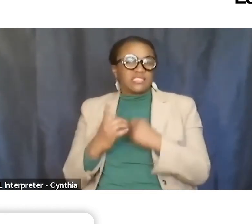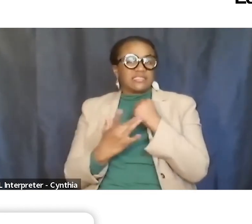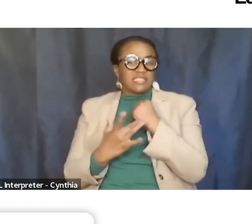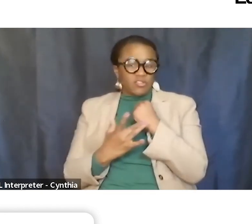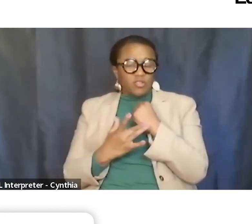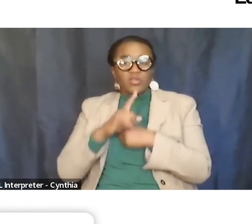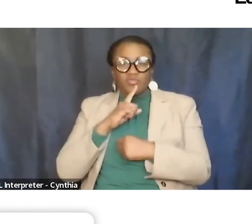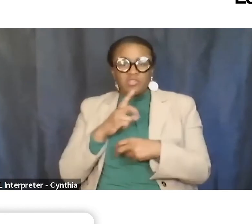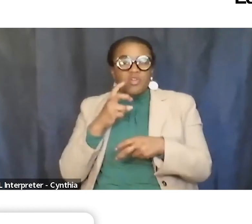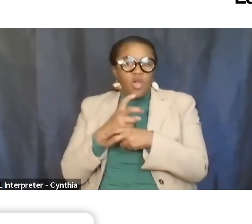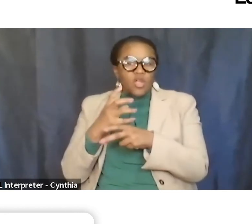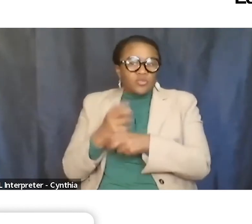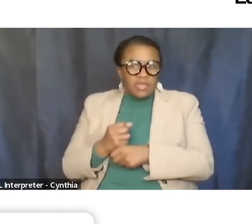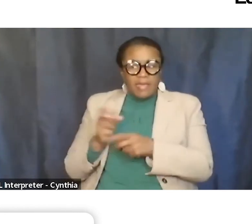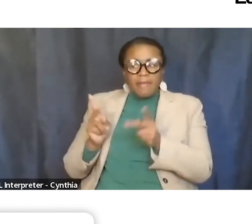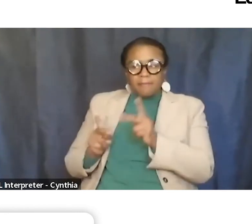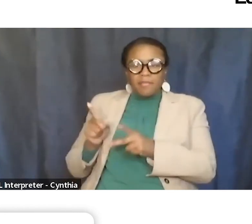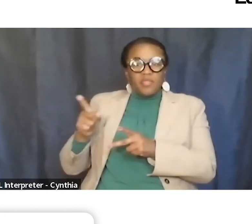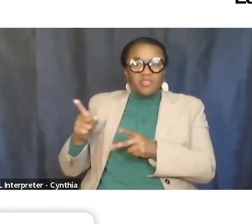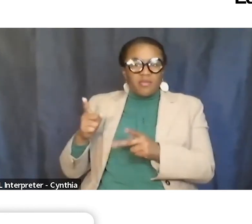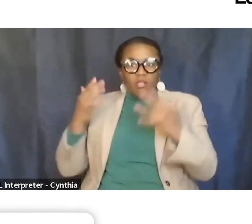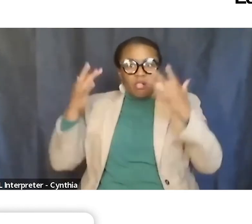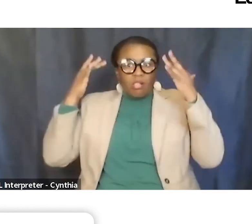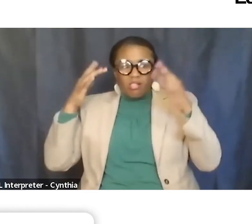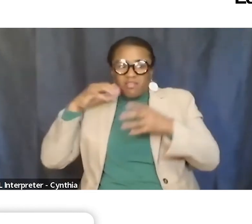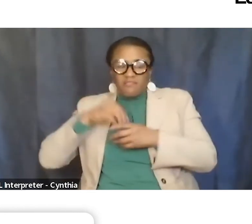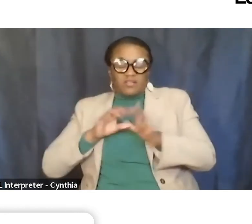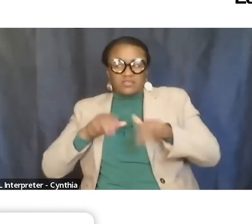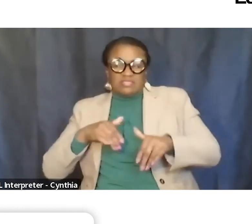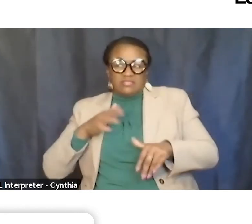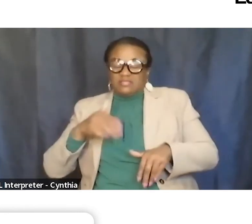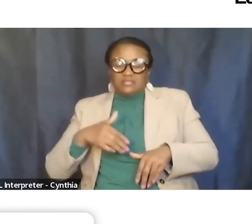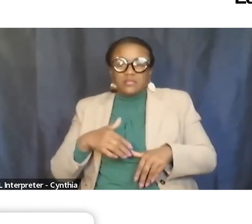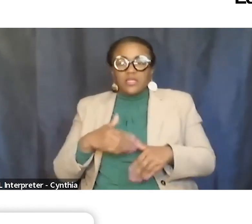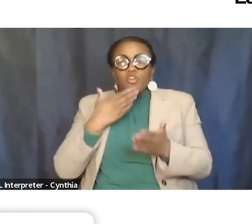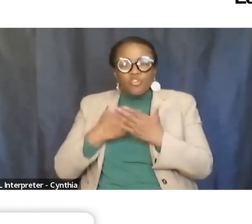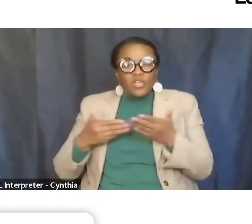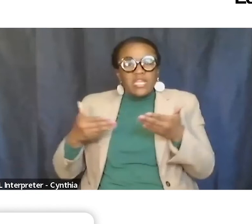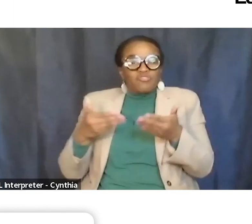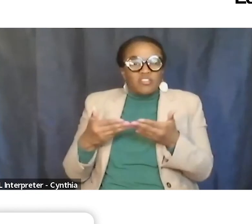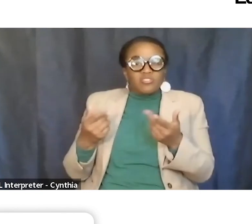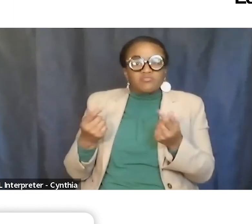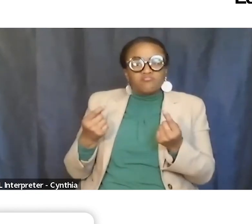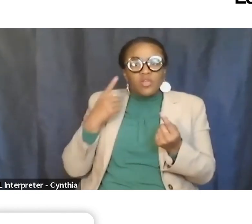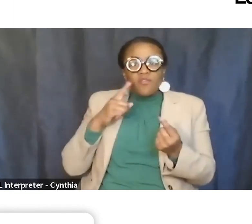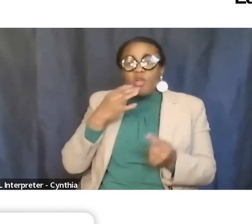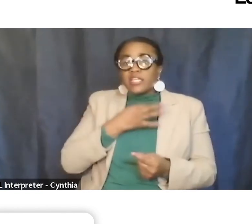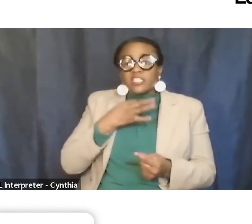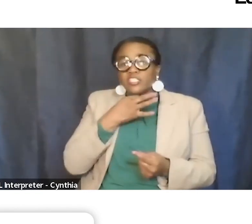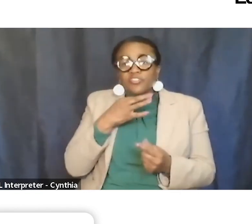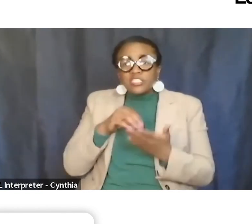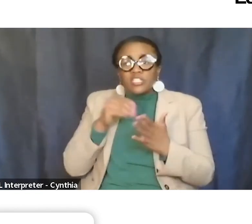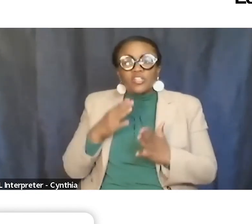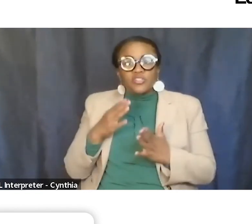extension, hard to get friends invested without their feeling overwhelmed. Are there any good introductory steps for curious learners? And I know that's like